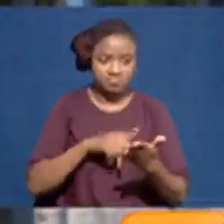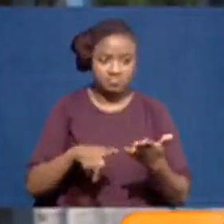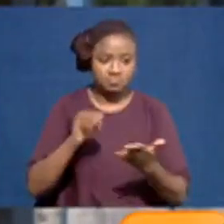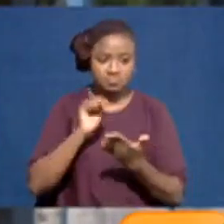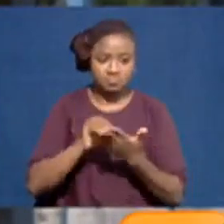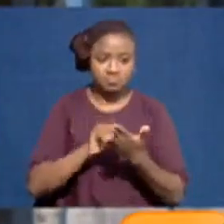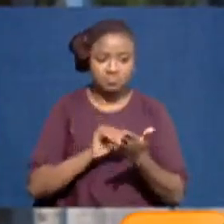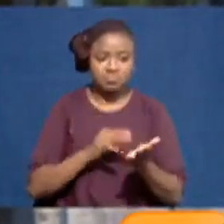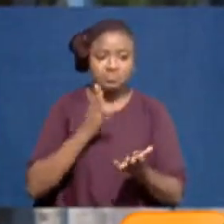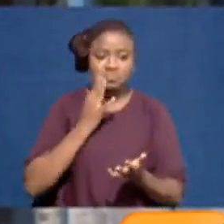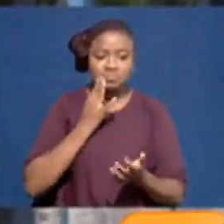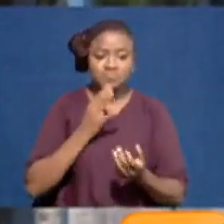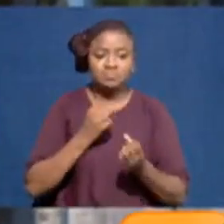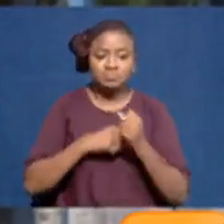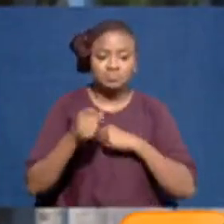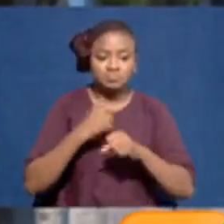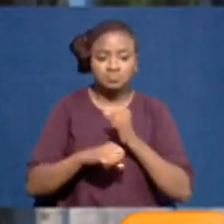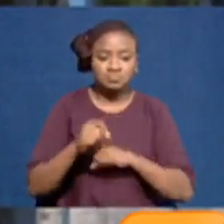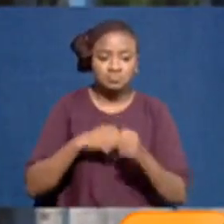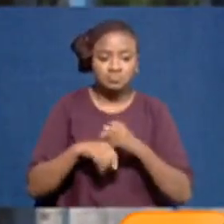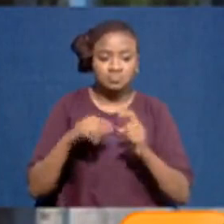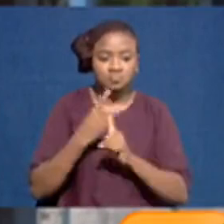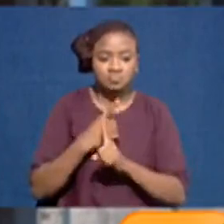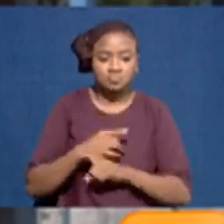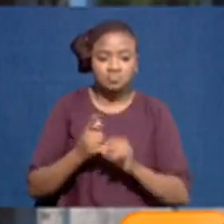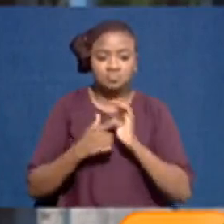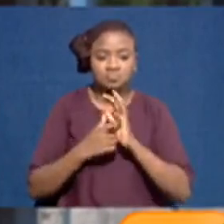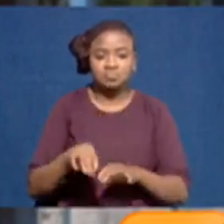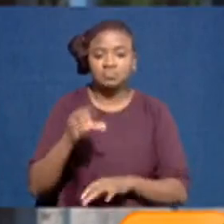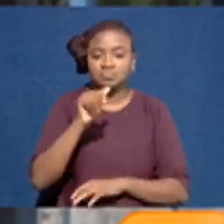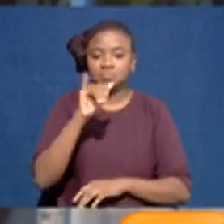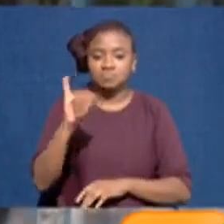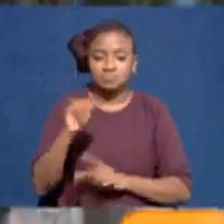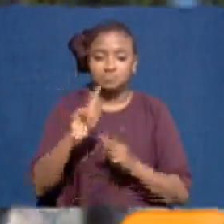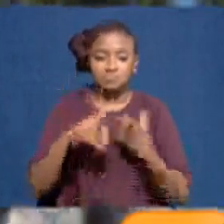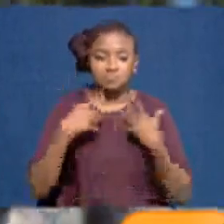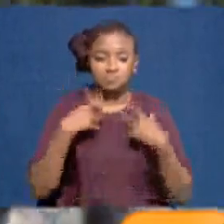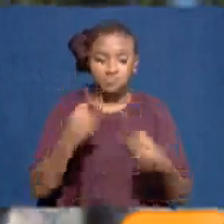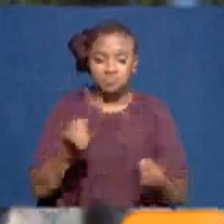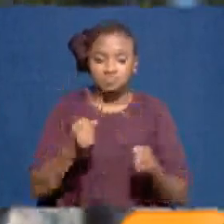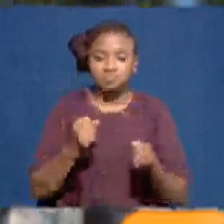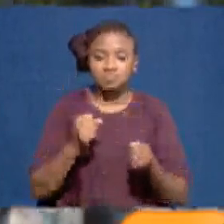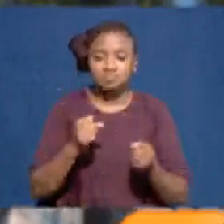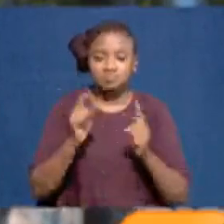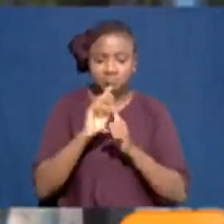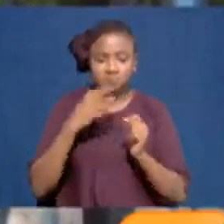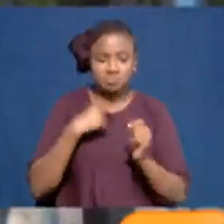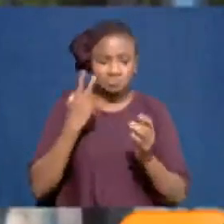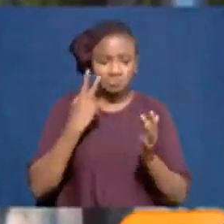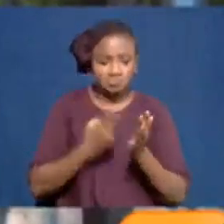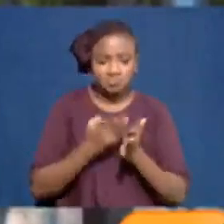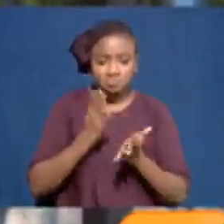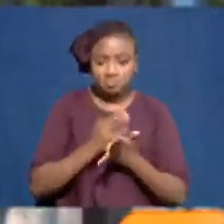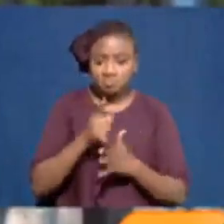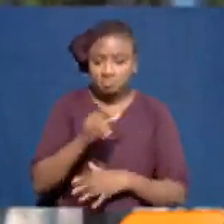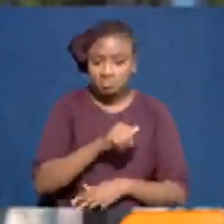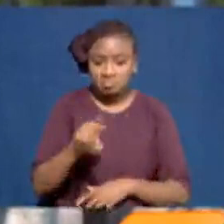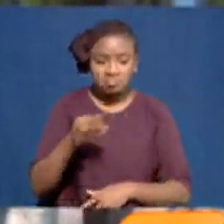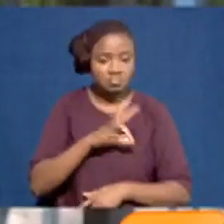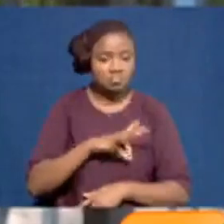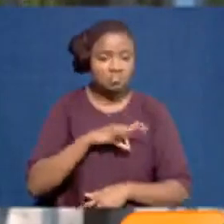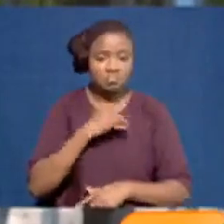Example, breeding records, that is AI records, health records. I have seen so many benefits